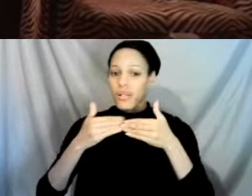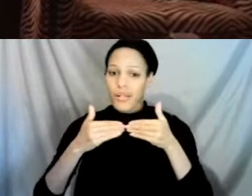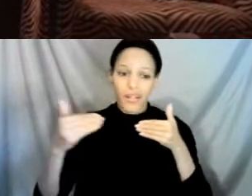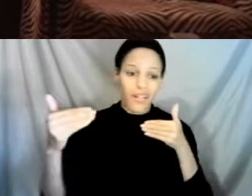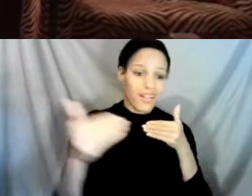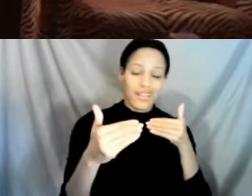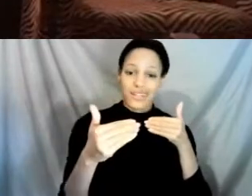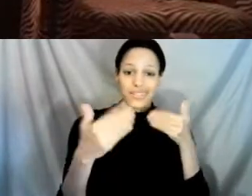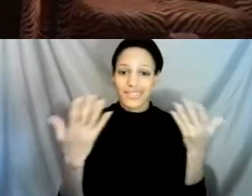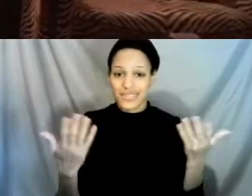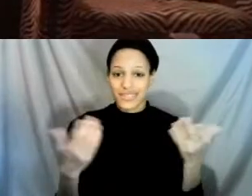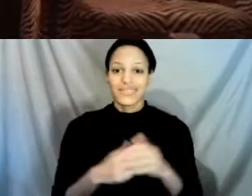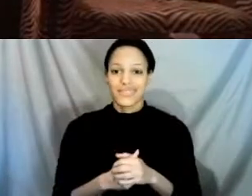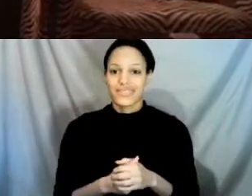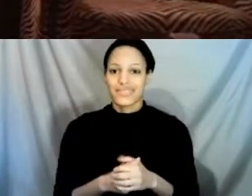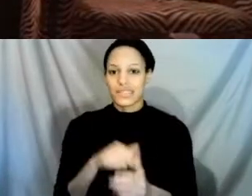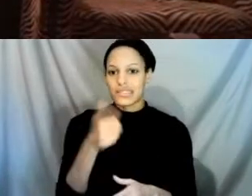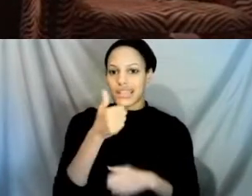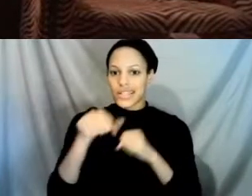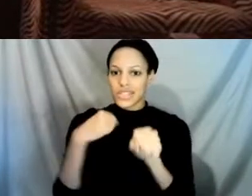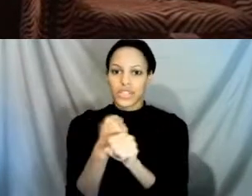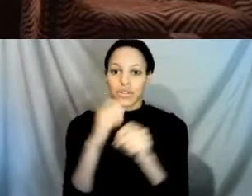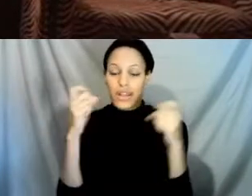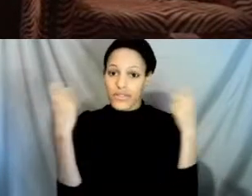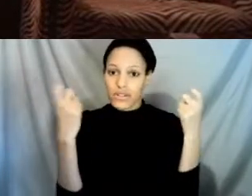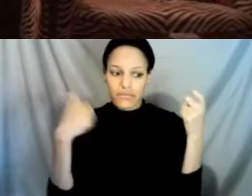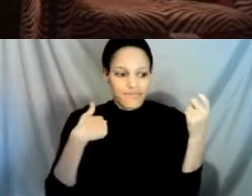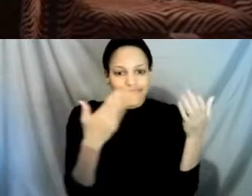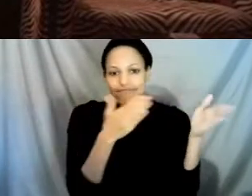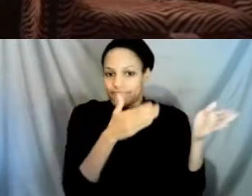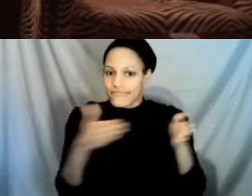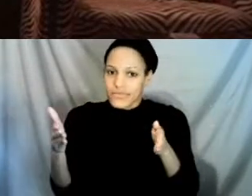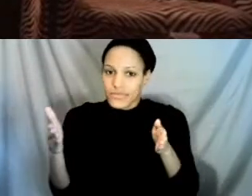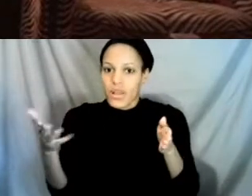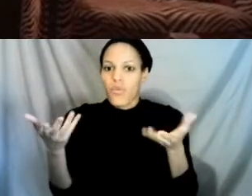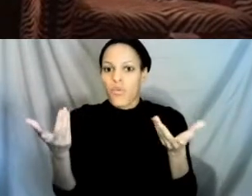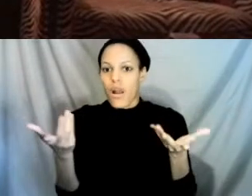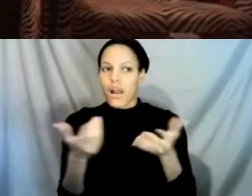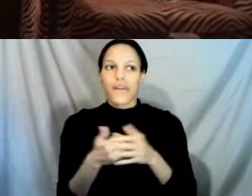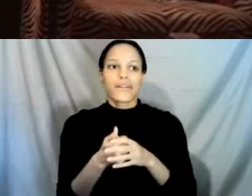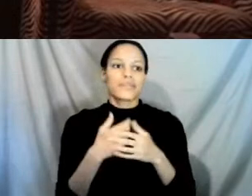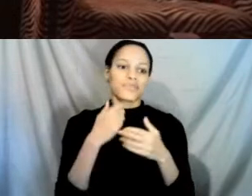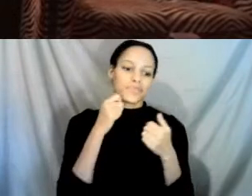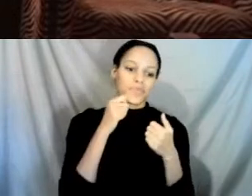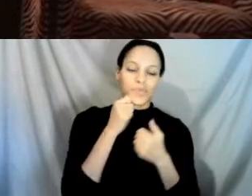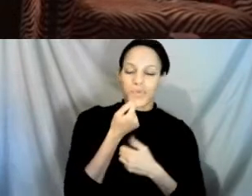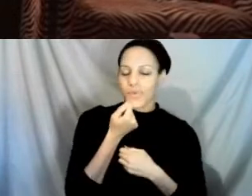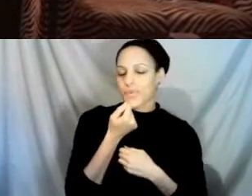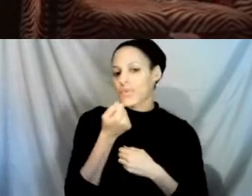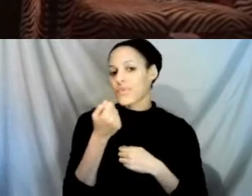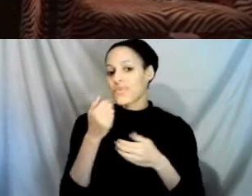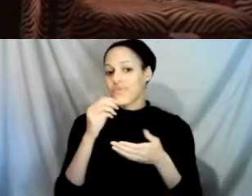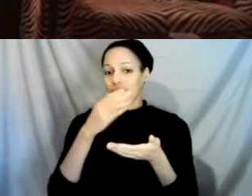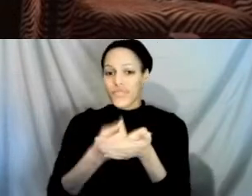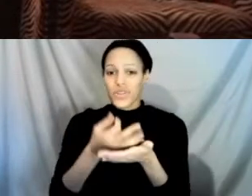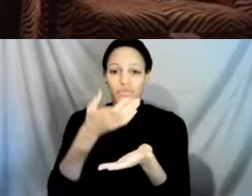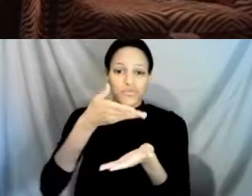And for our 10-year anniversary, I had planned on doing this really cool fundraiser gala